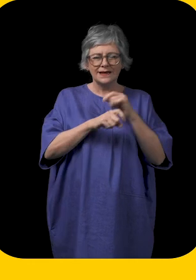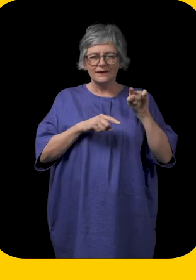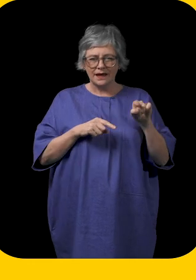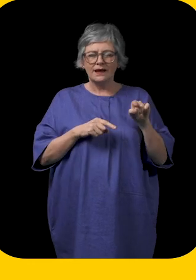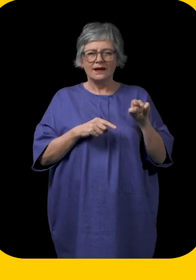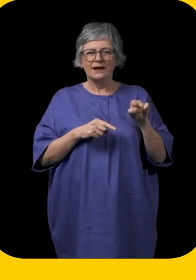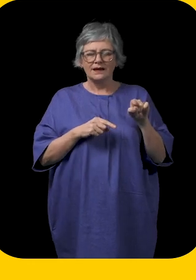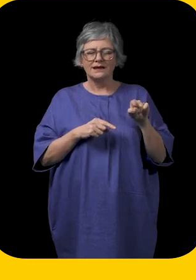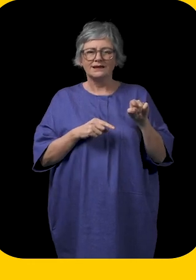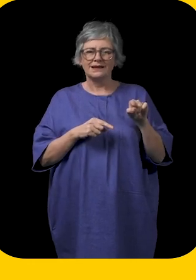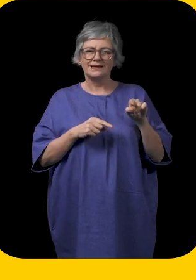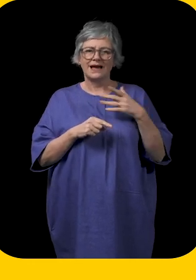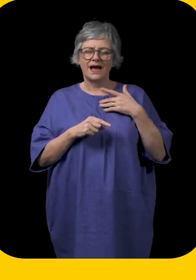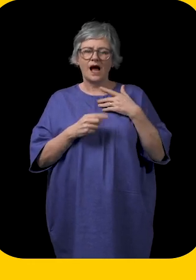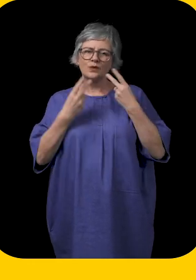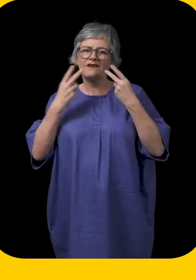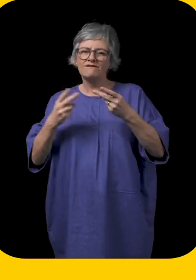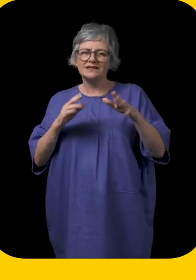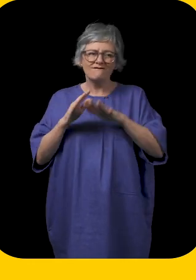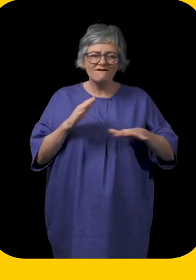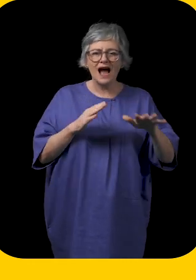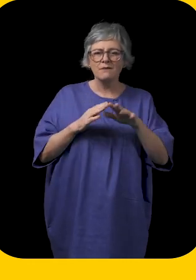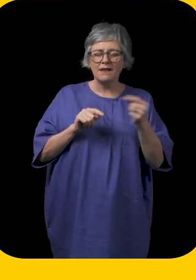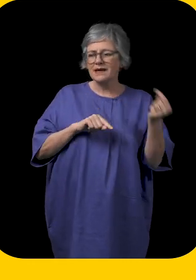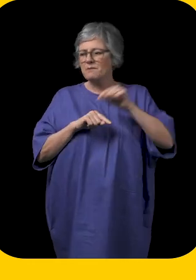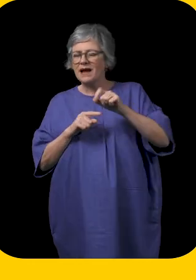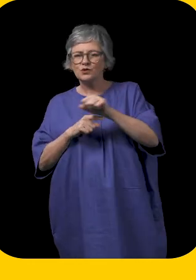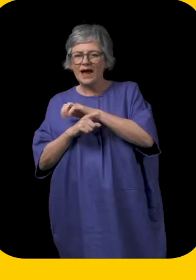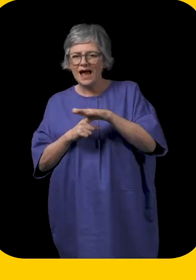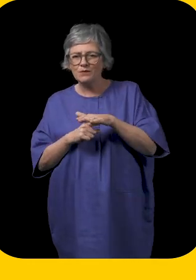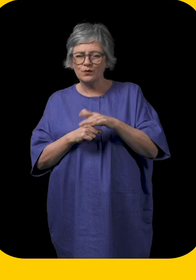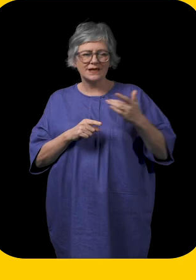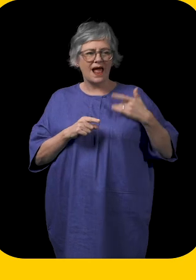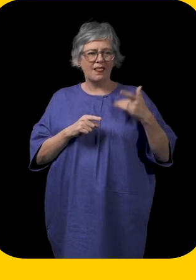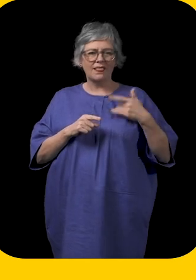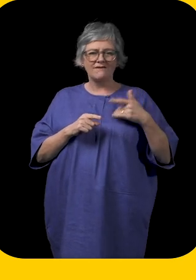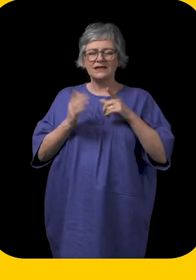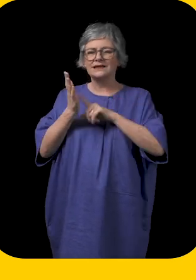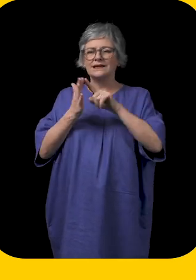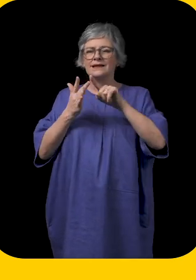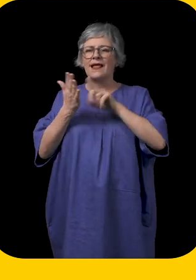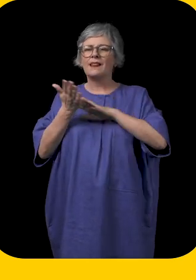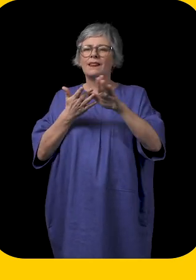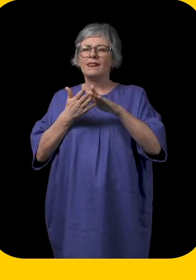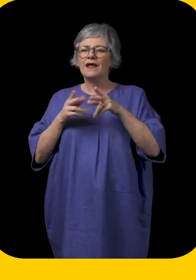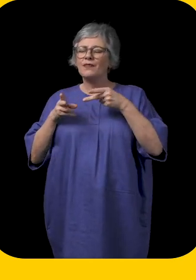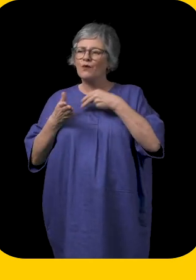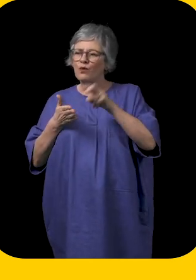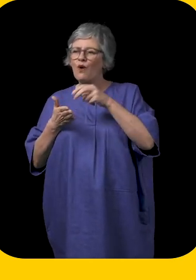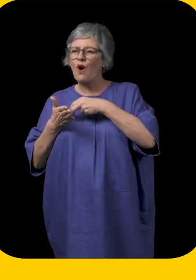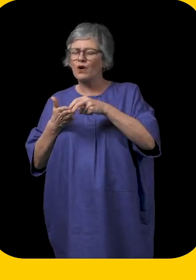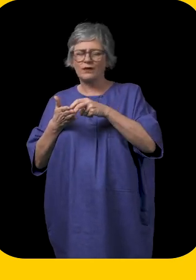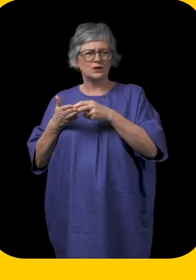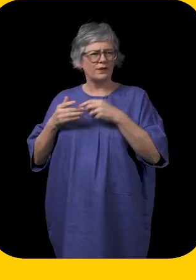2015, when I'd just been visiting family abroad. And then I came back to Edinburgh and I was living on Leith Walk, and there was all these noises of the sirens